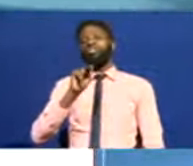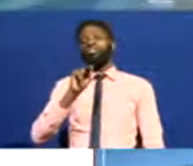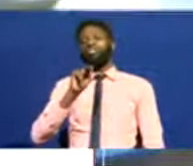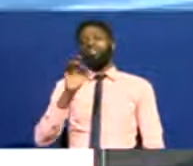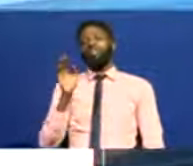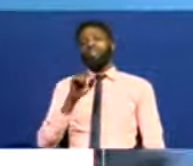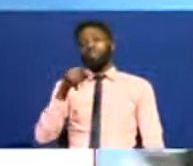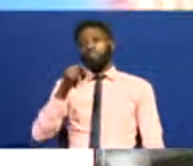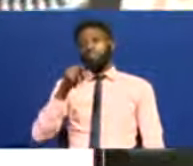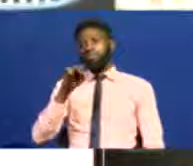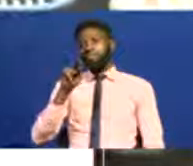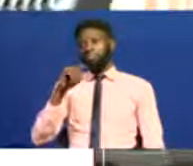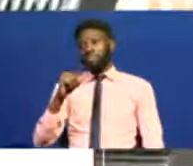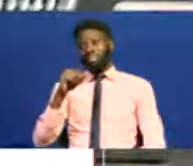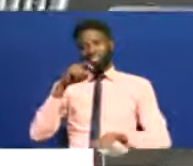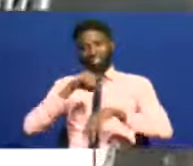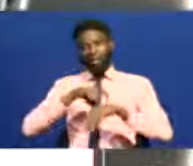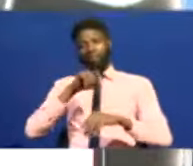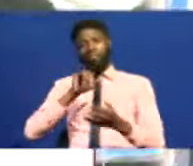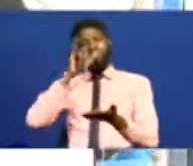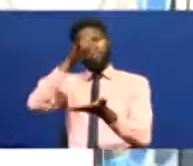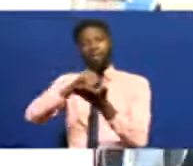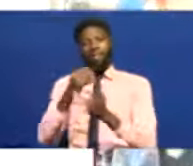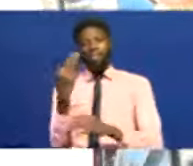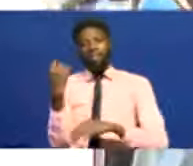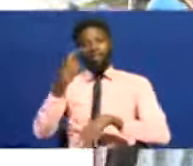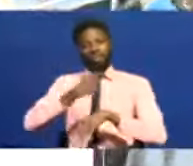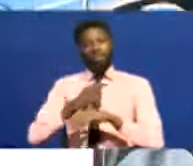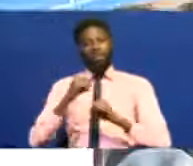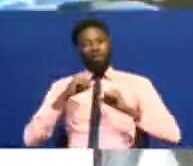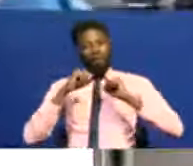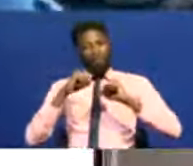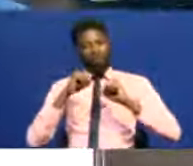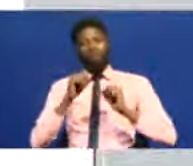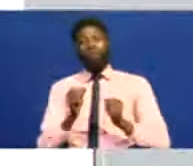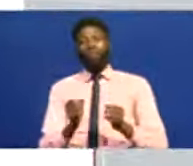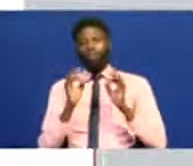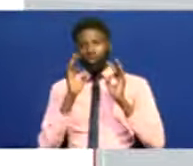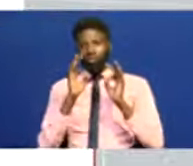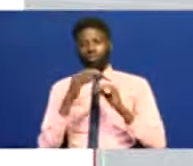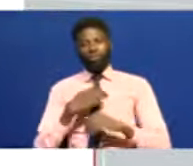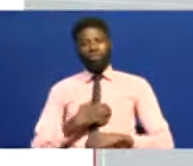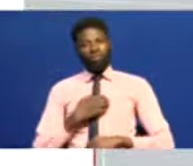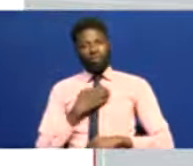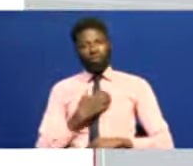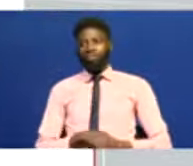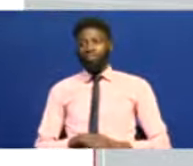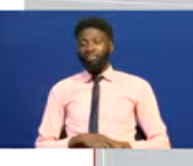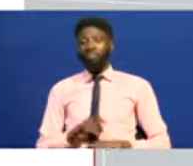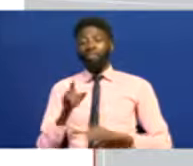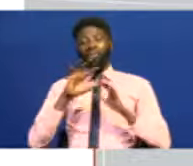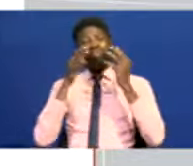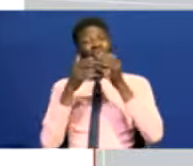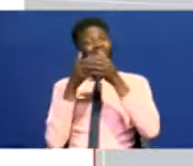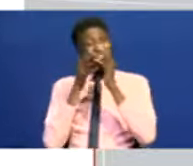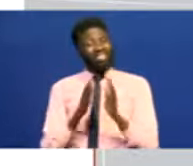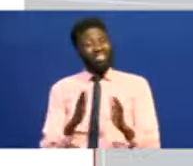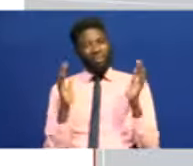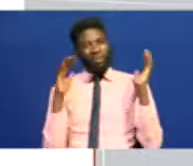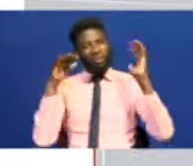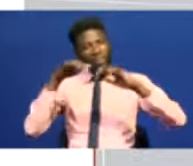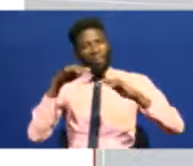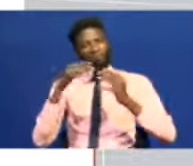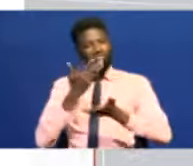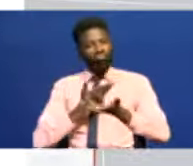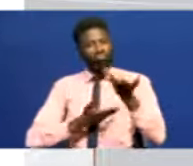three-day official visit. The Belt and Road Initiative Forum will convene world leaders for talks on